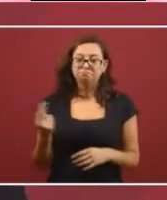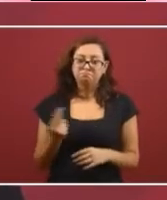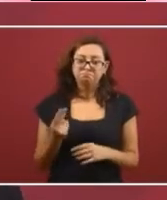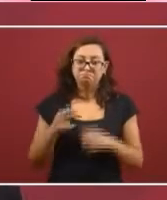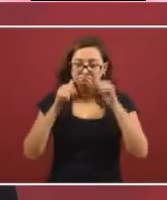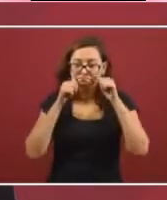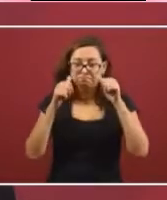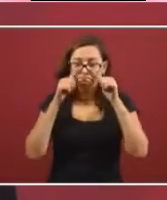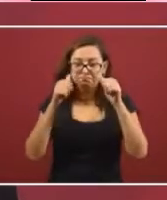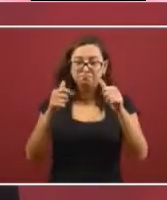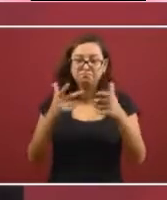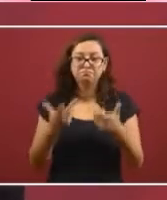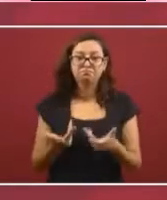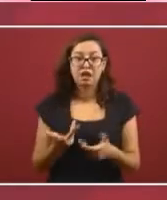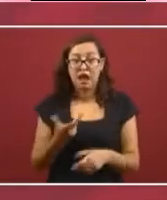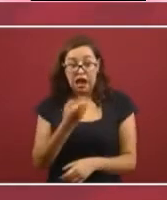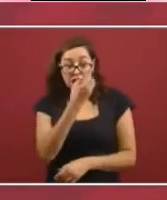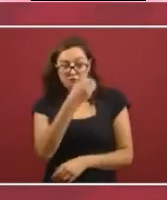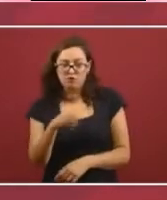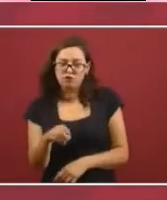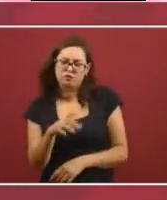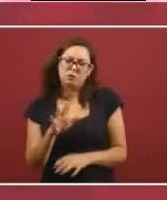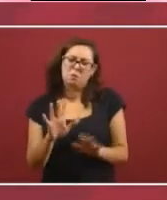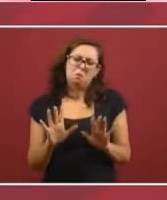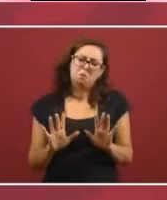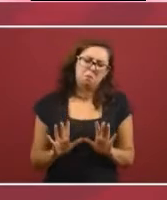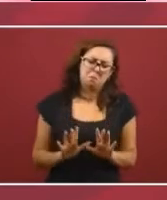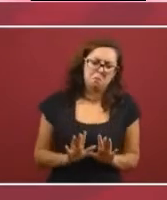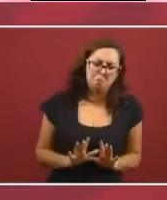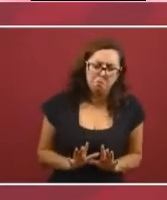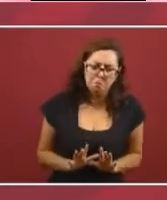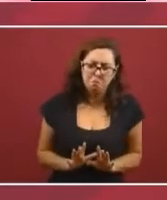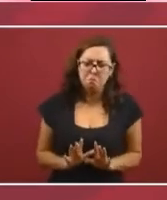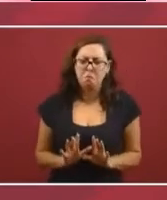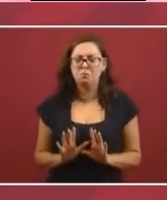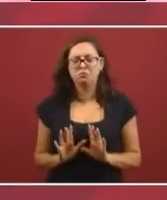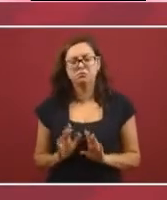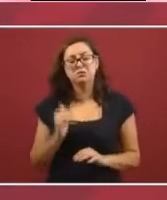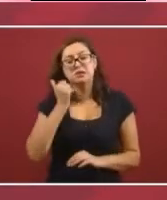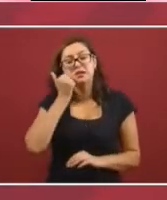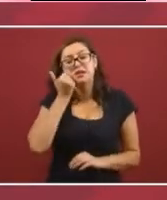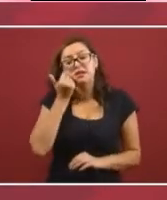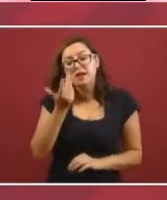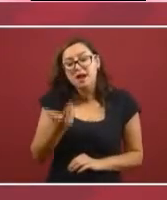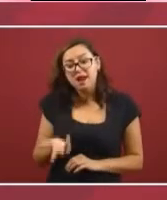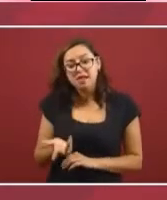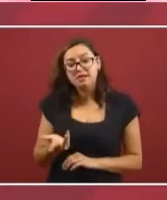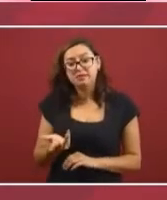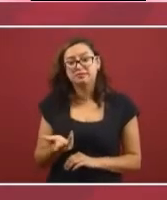All the people should try to do exercise. Of course, it's not obligatory, however,